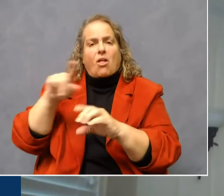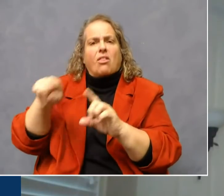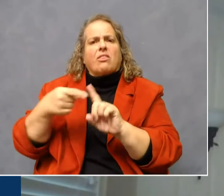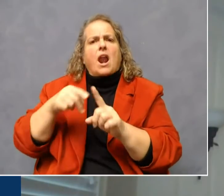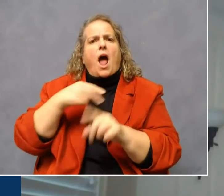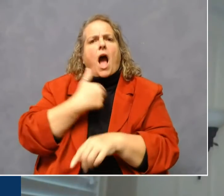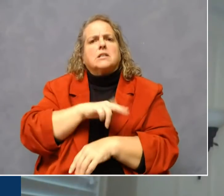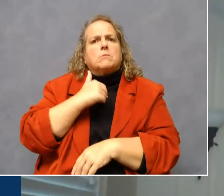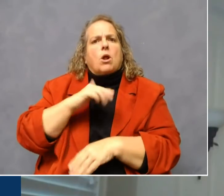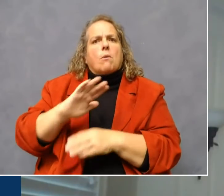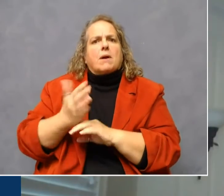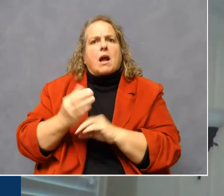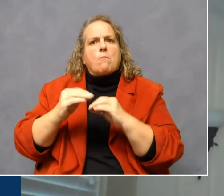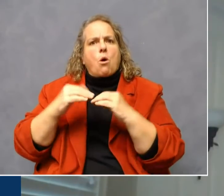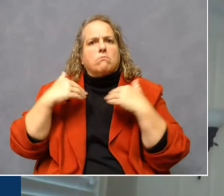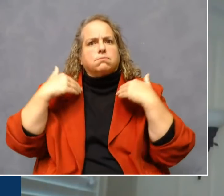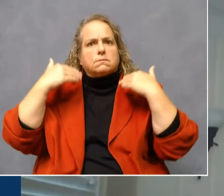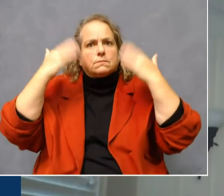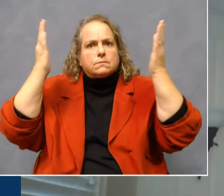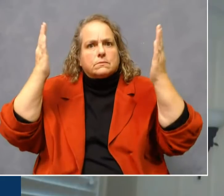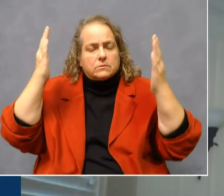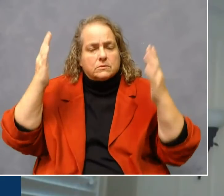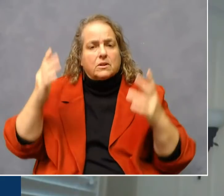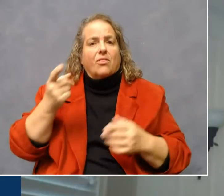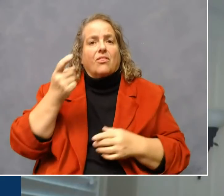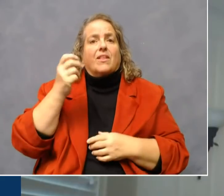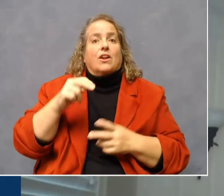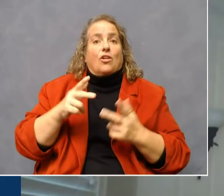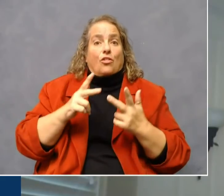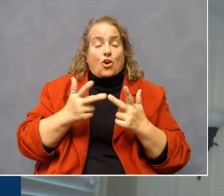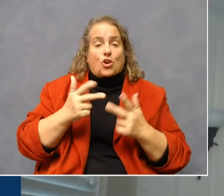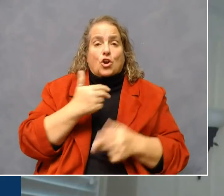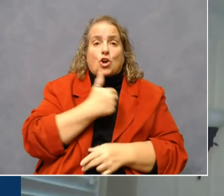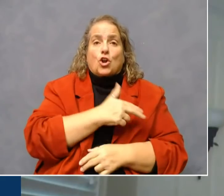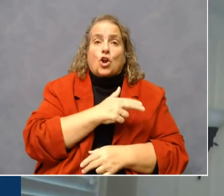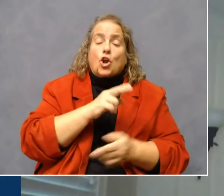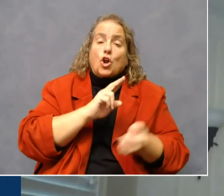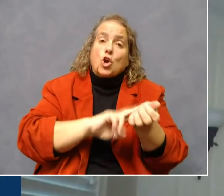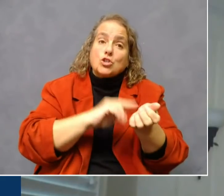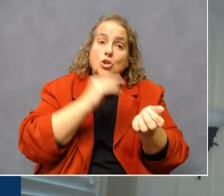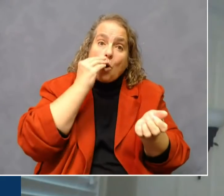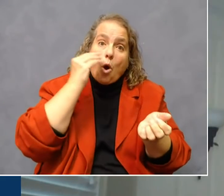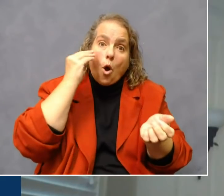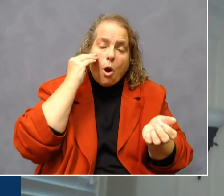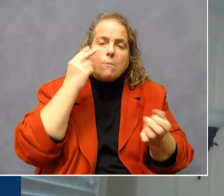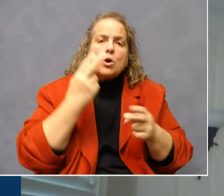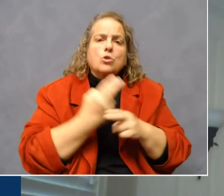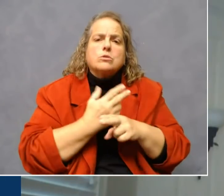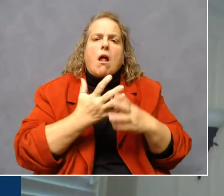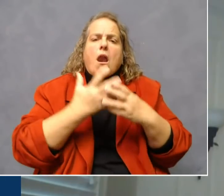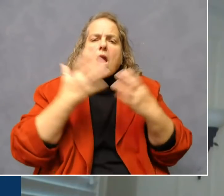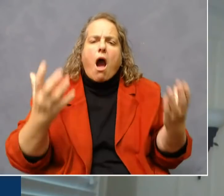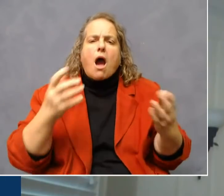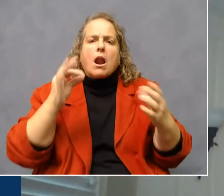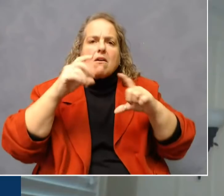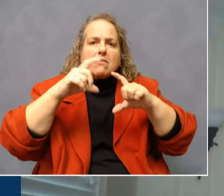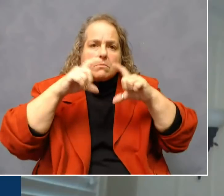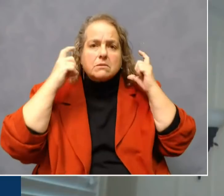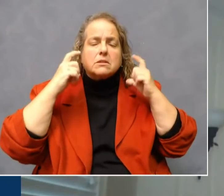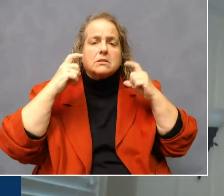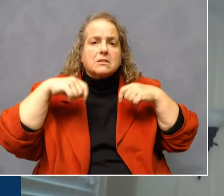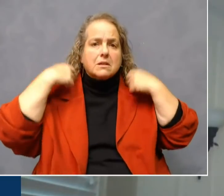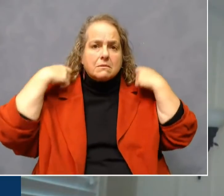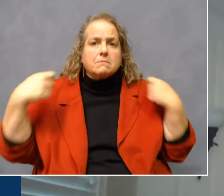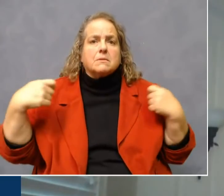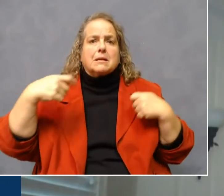Third, nursing homes have to go through a lot of personal protective equipment when they have outbreaks, and they have to consume a lot of